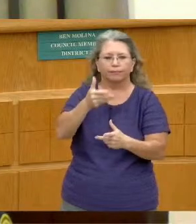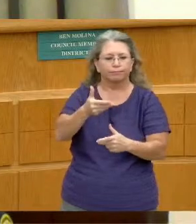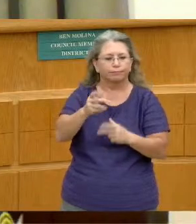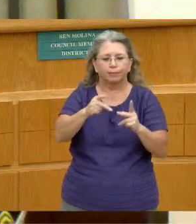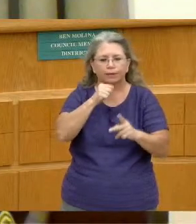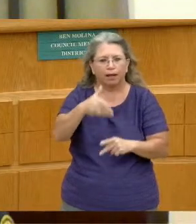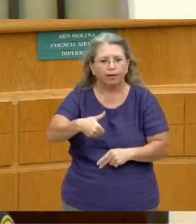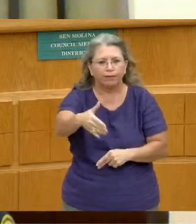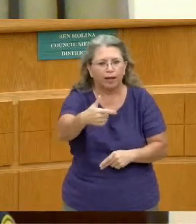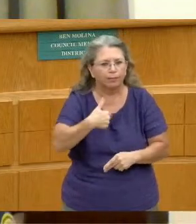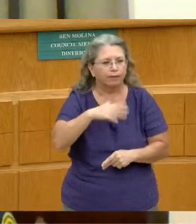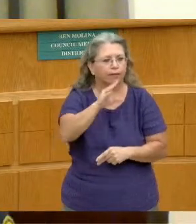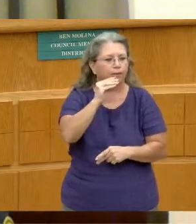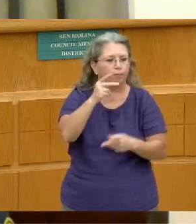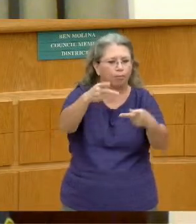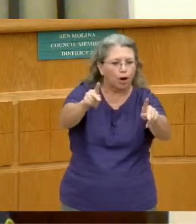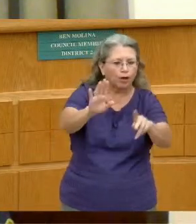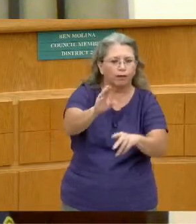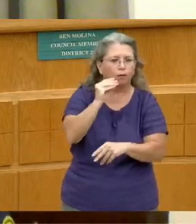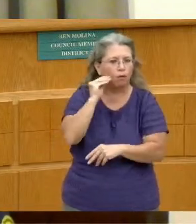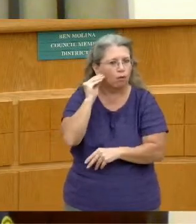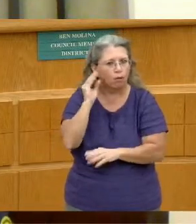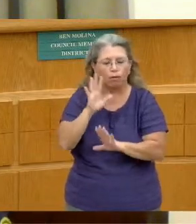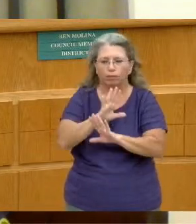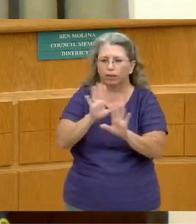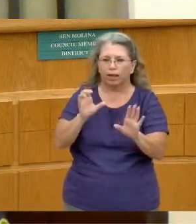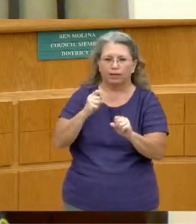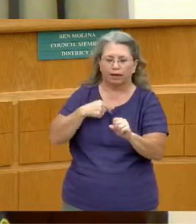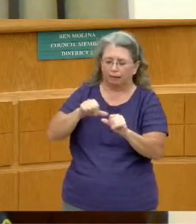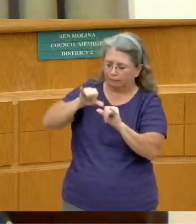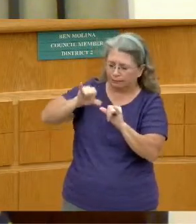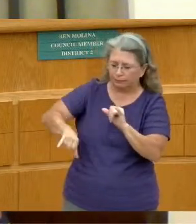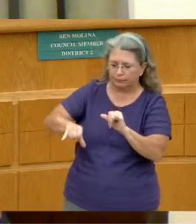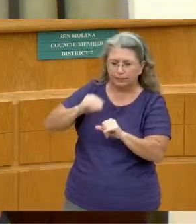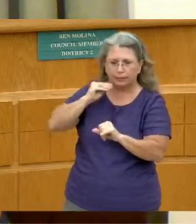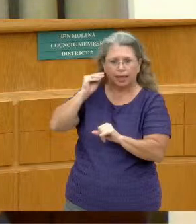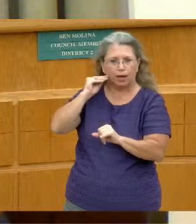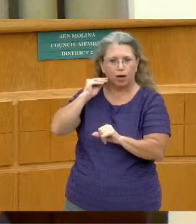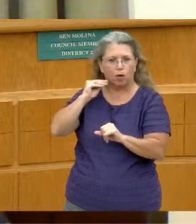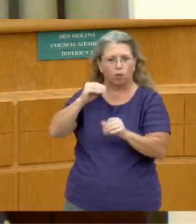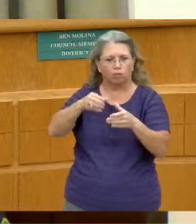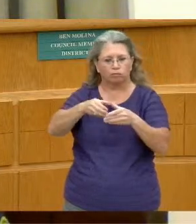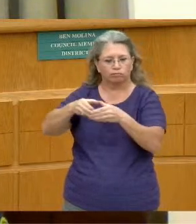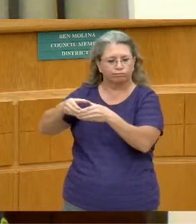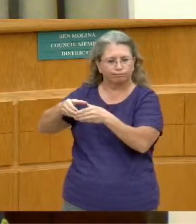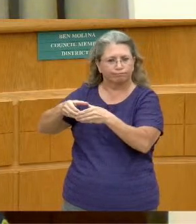their homes, to parties. I'm staying at home and I'm quarantining myself from those individuals.